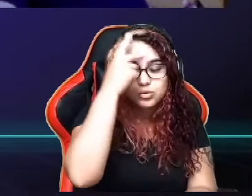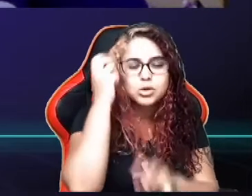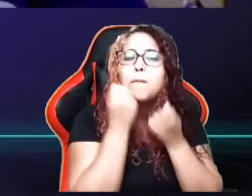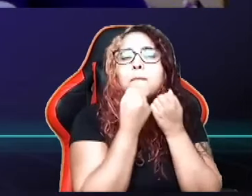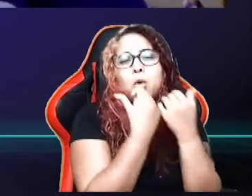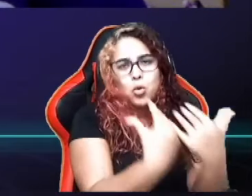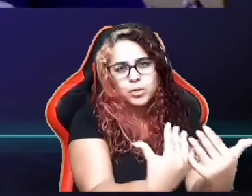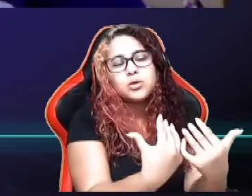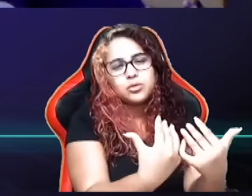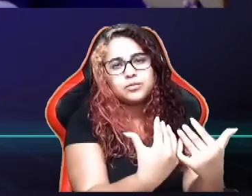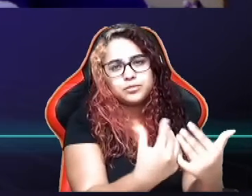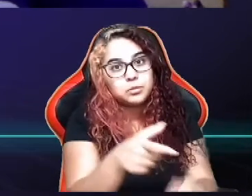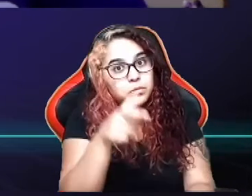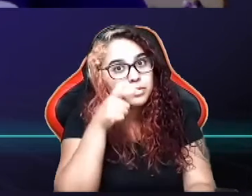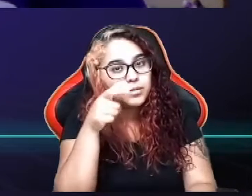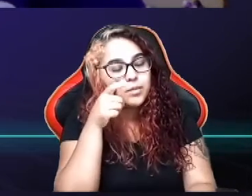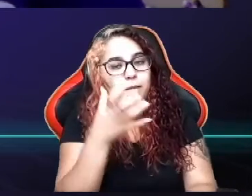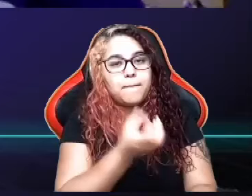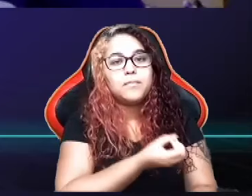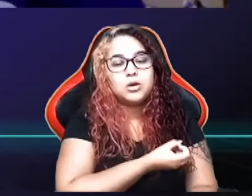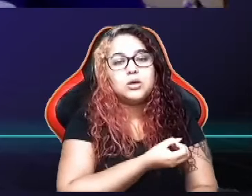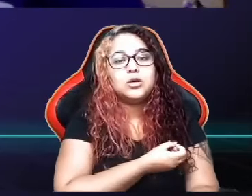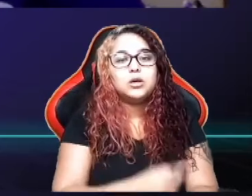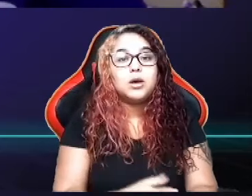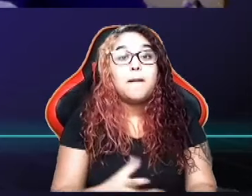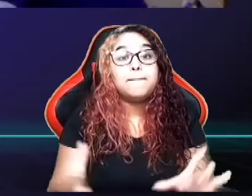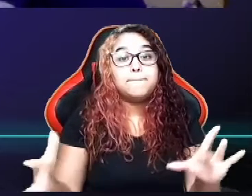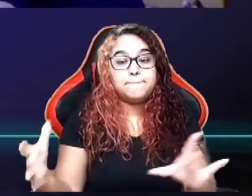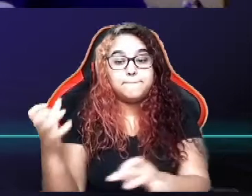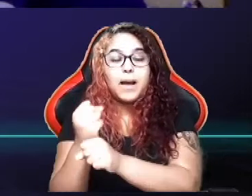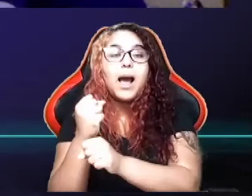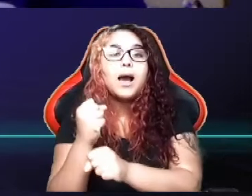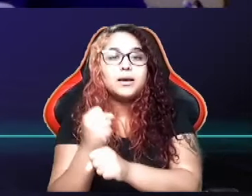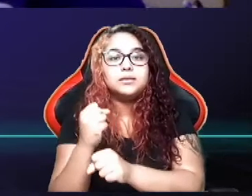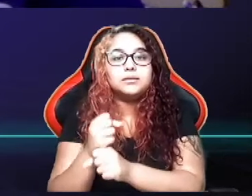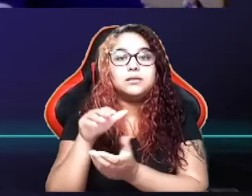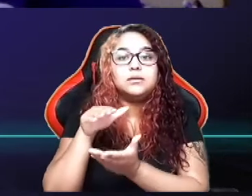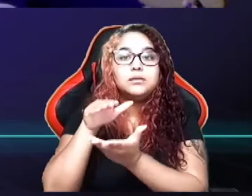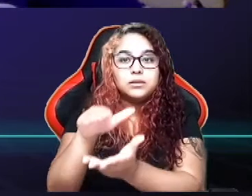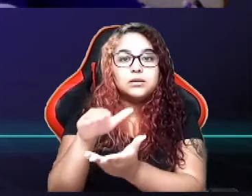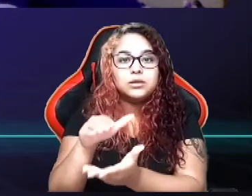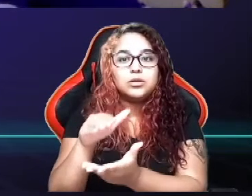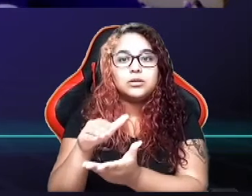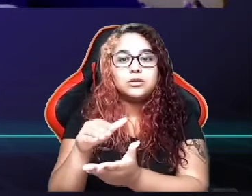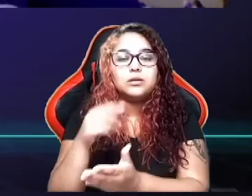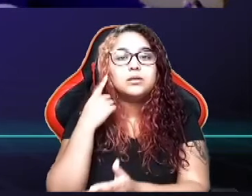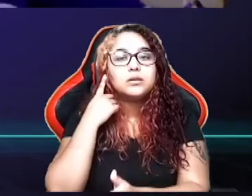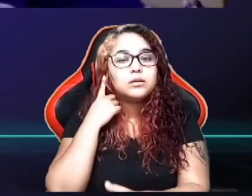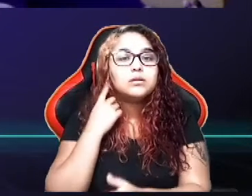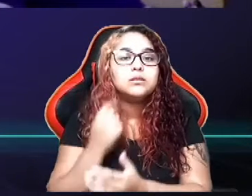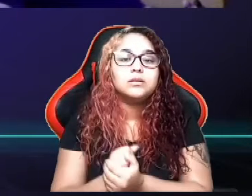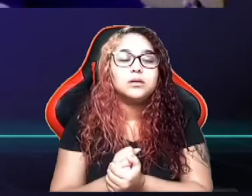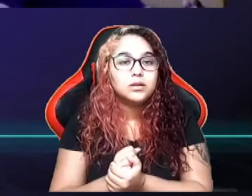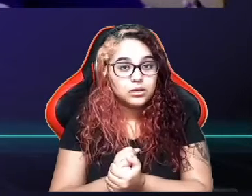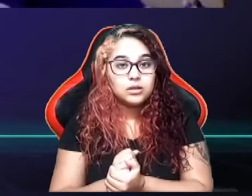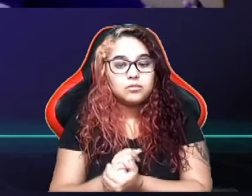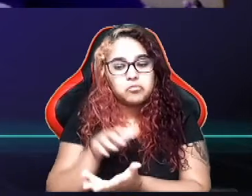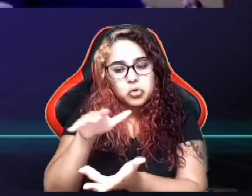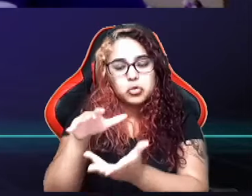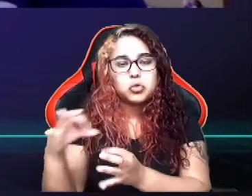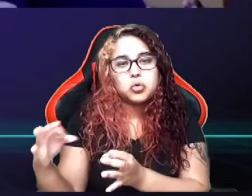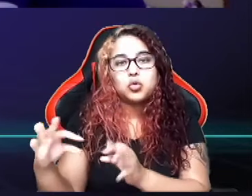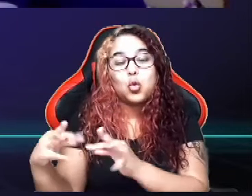understand influencers, you understand the audience, and you add that to a strong development side, and that creates a